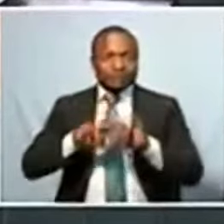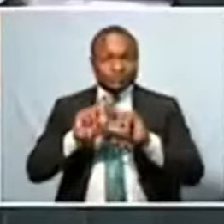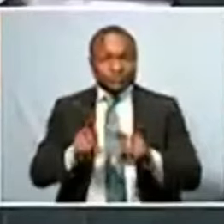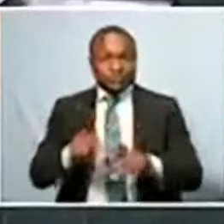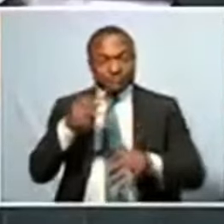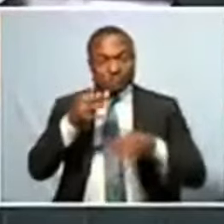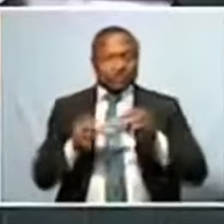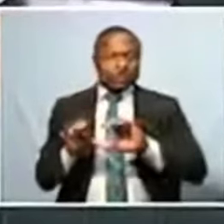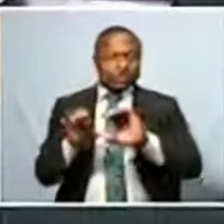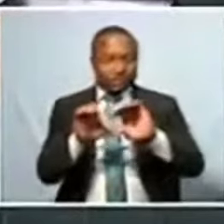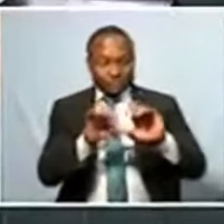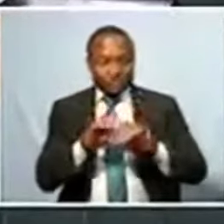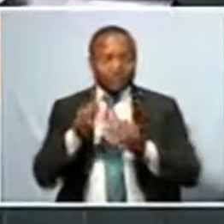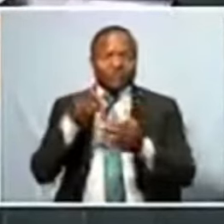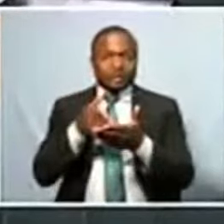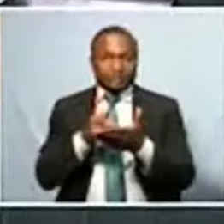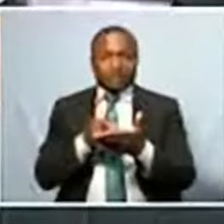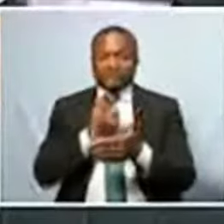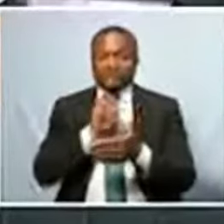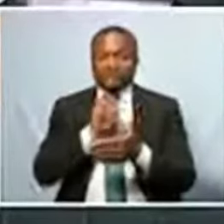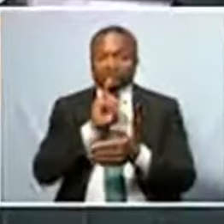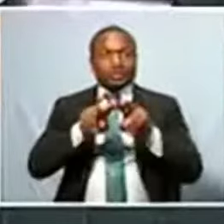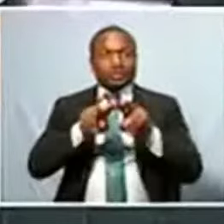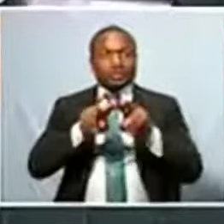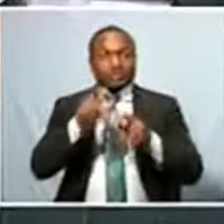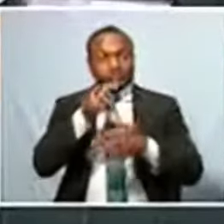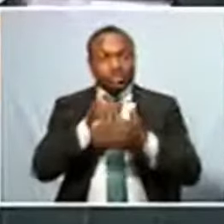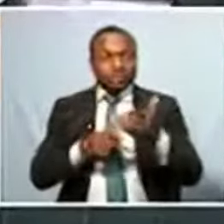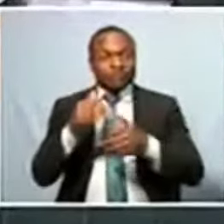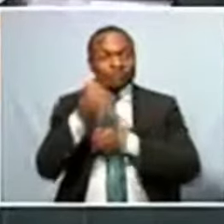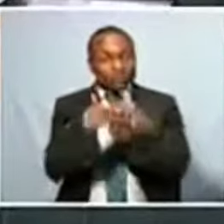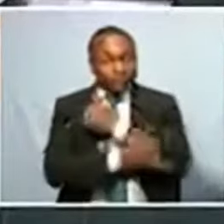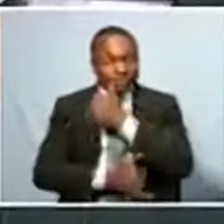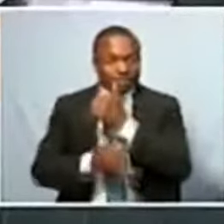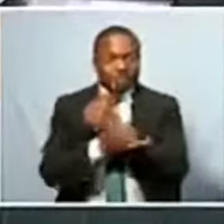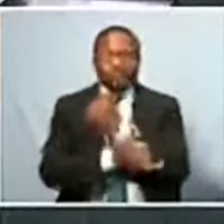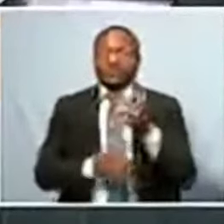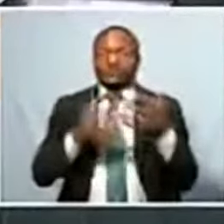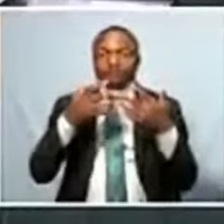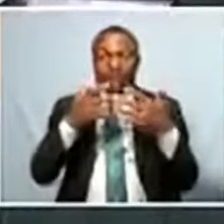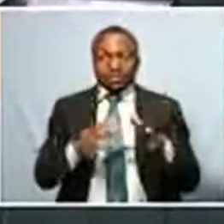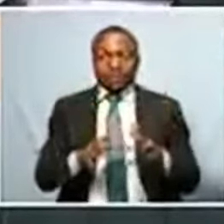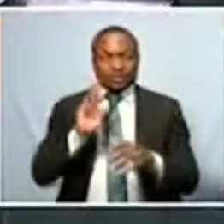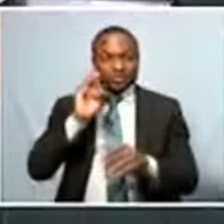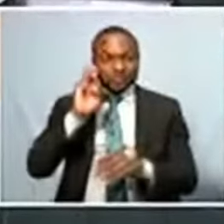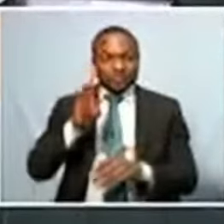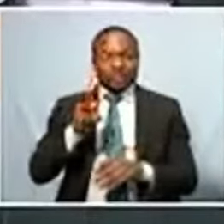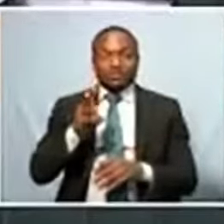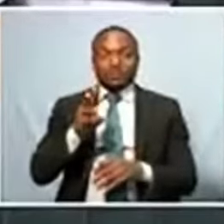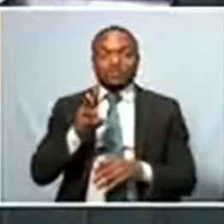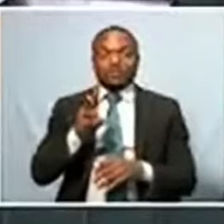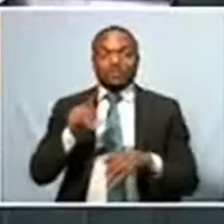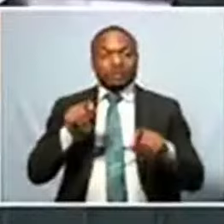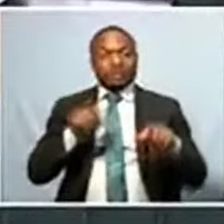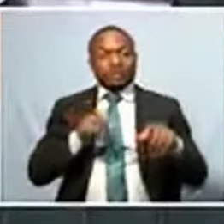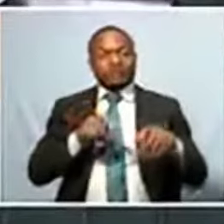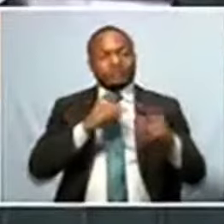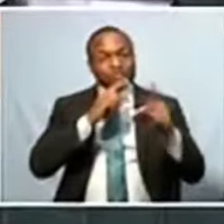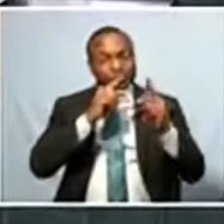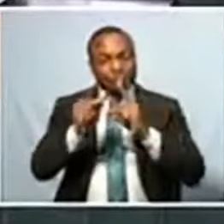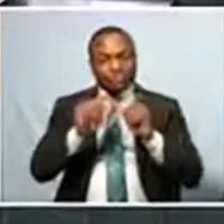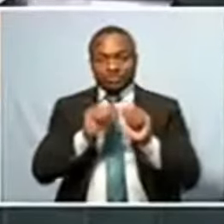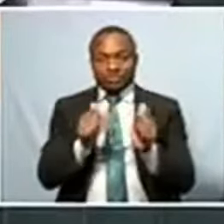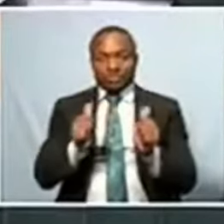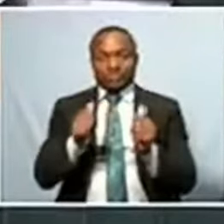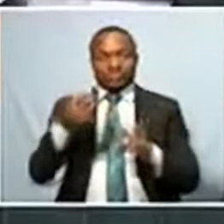we did so, then the true value of what this country is losing will be able to be accurately projected